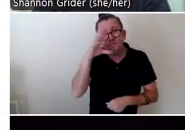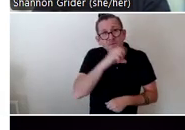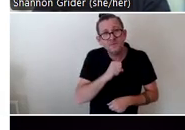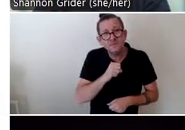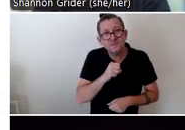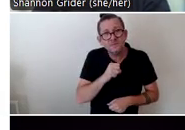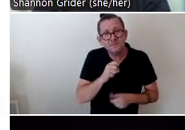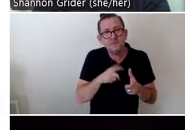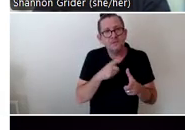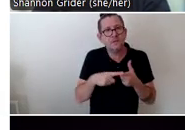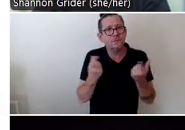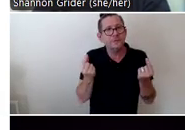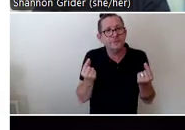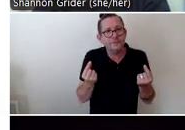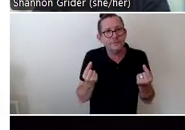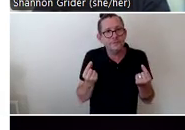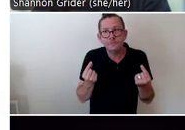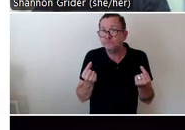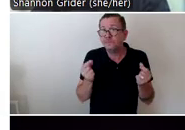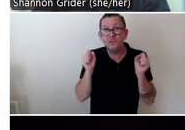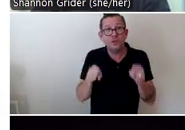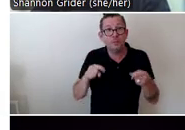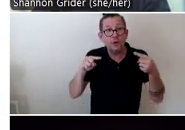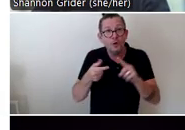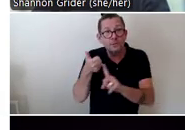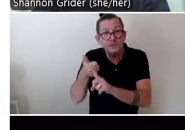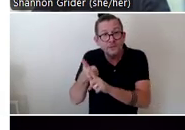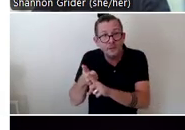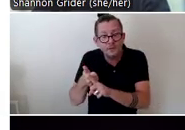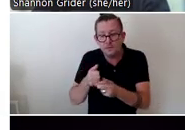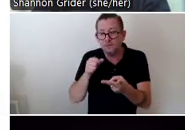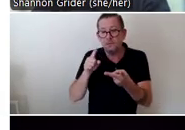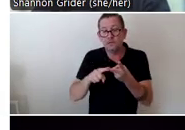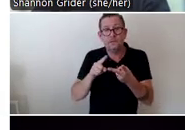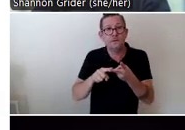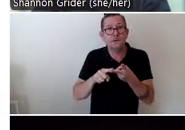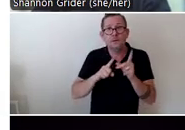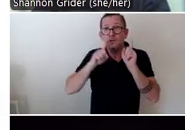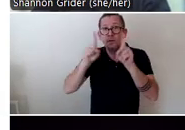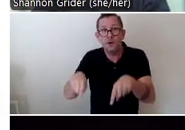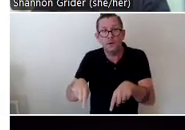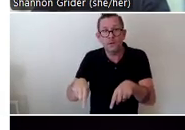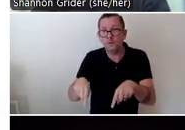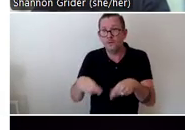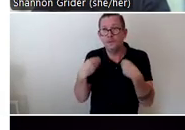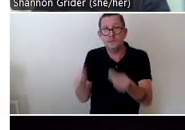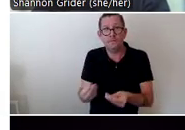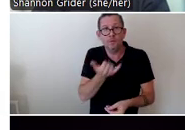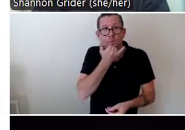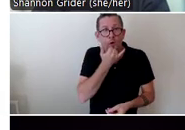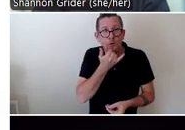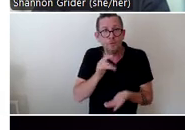Some important information is missed in that 65%. So what happens? They could be,